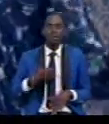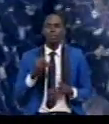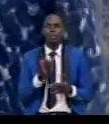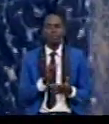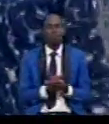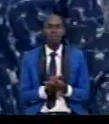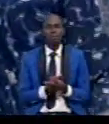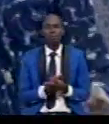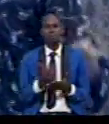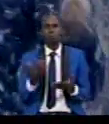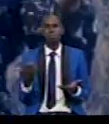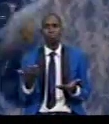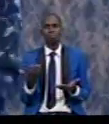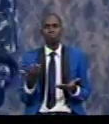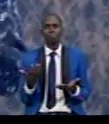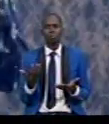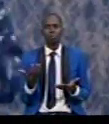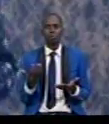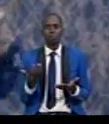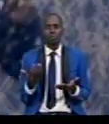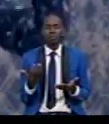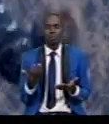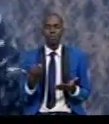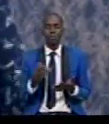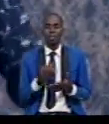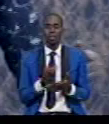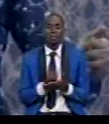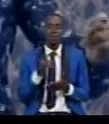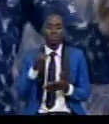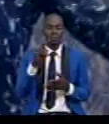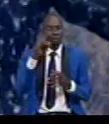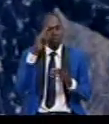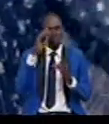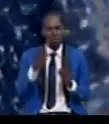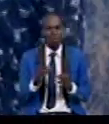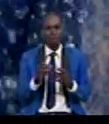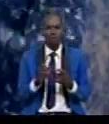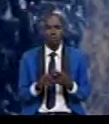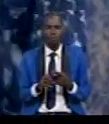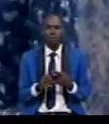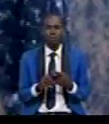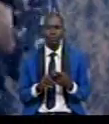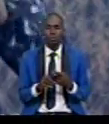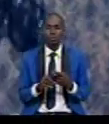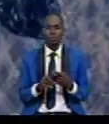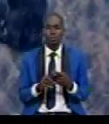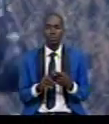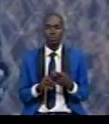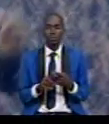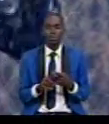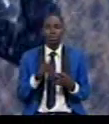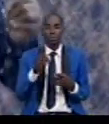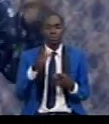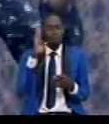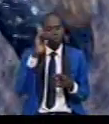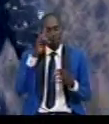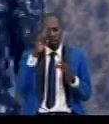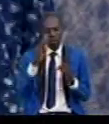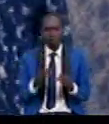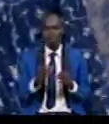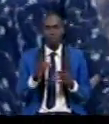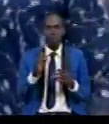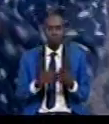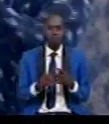night I say I will give myself 3 nights of no sleep, that God will give her a